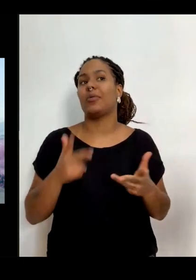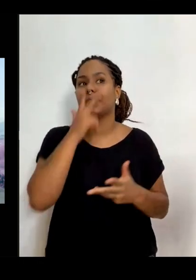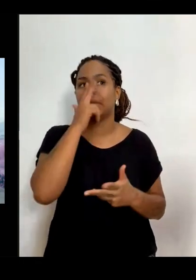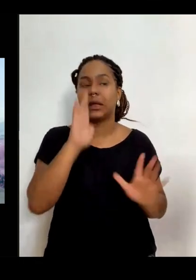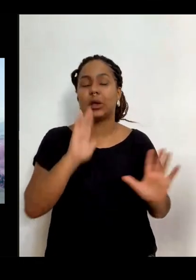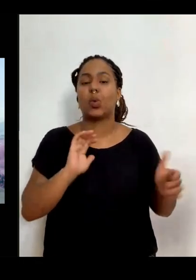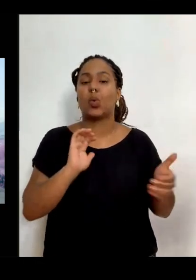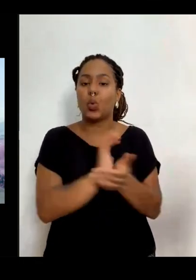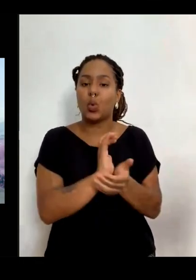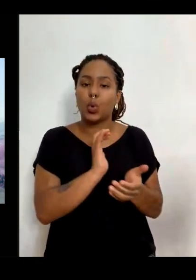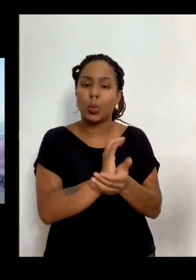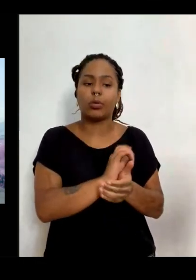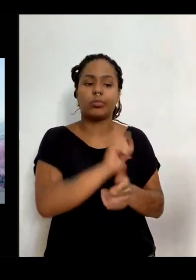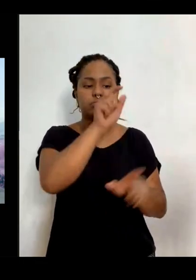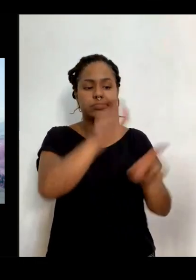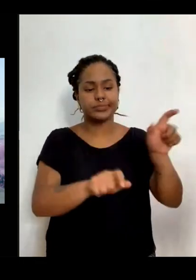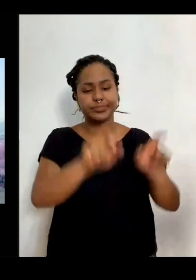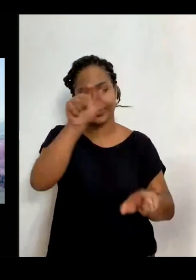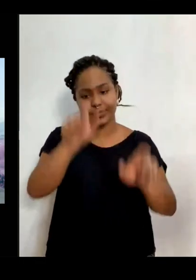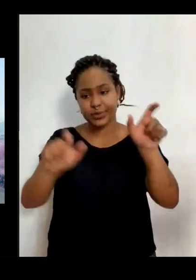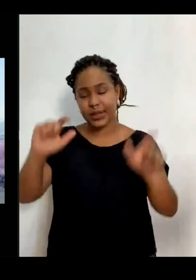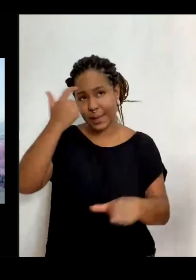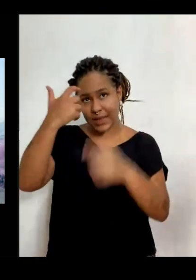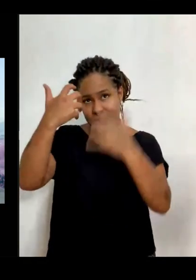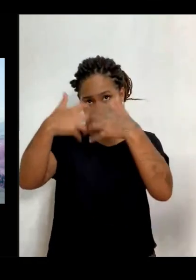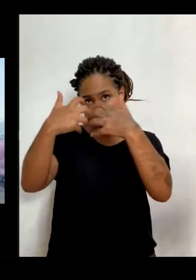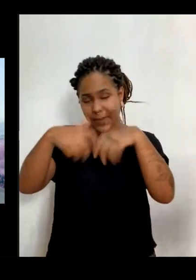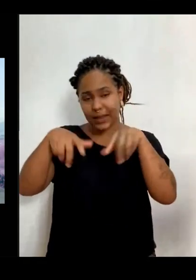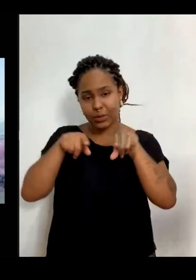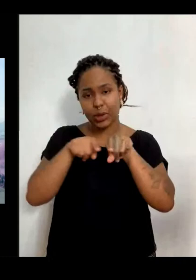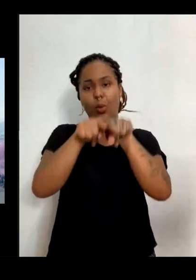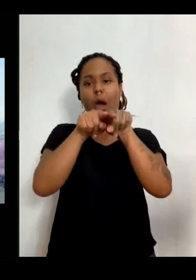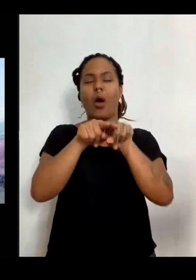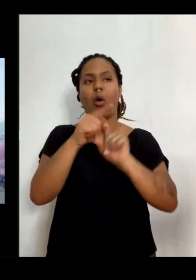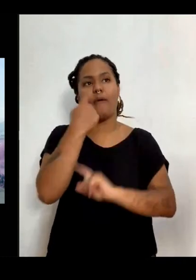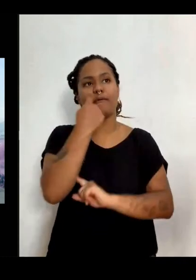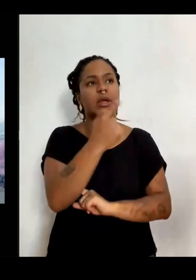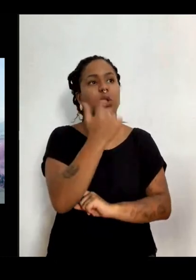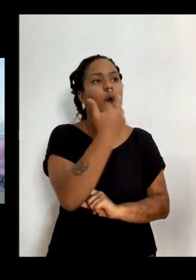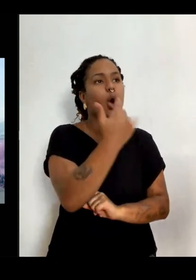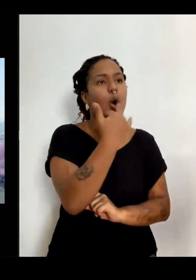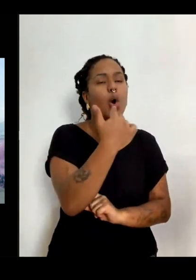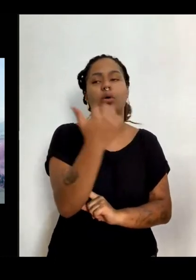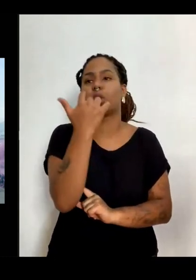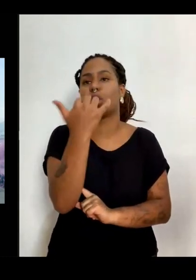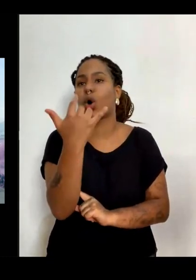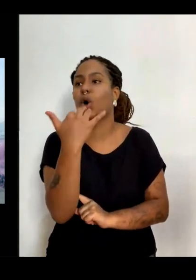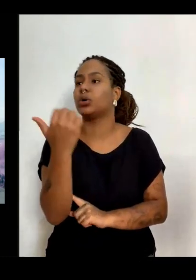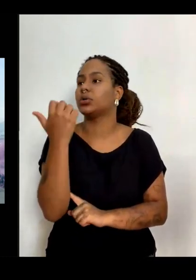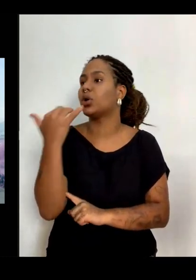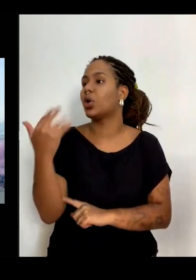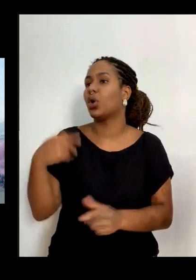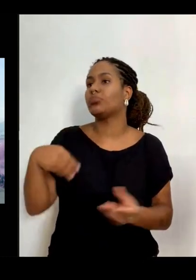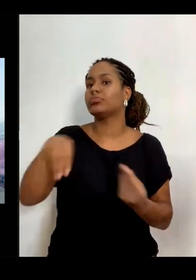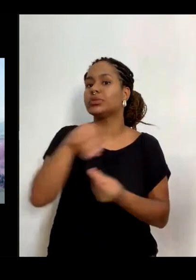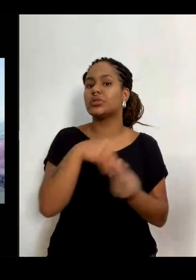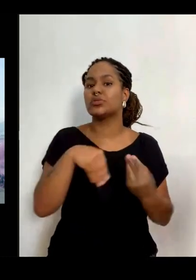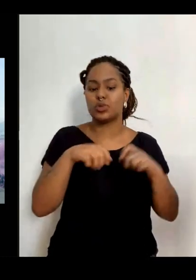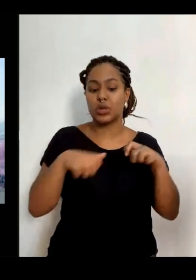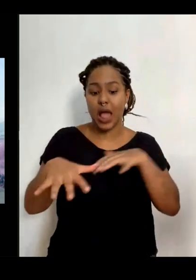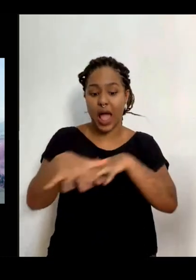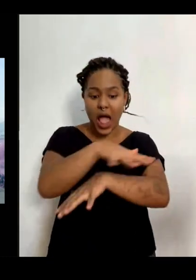Watch Color merge with the atmosphere and as I used to say as it